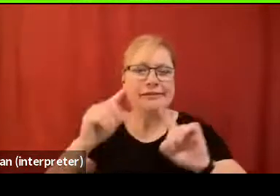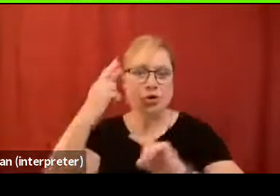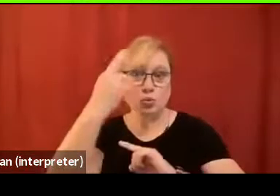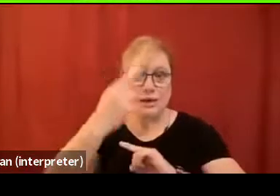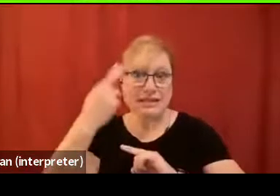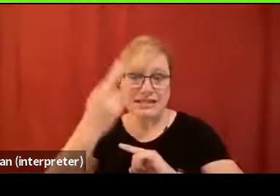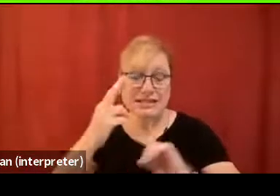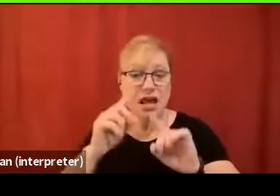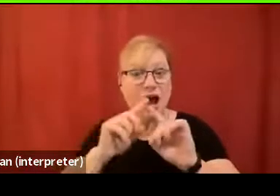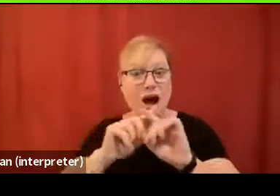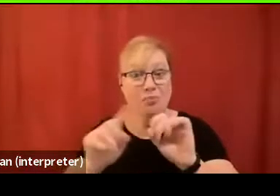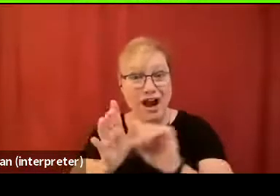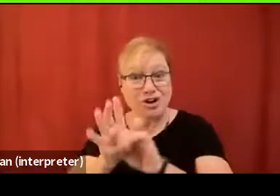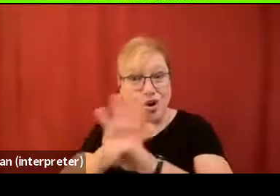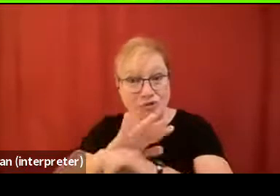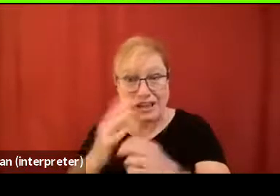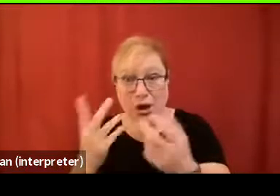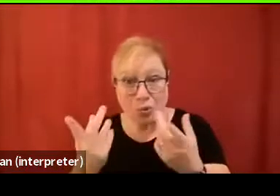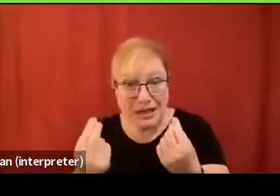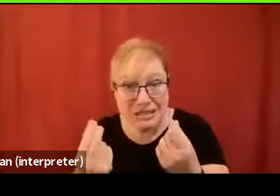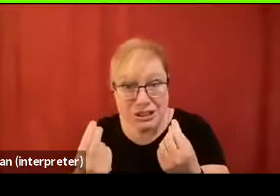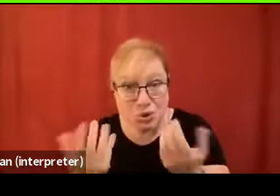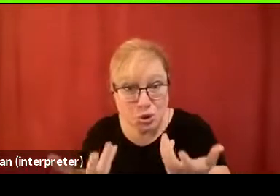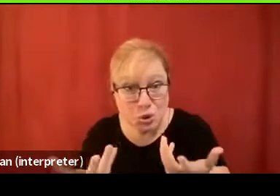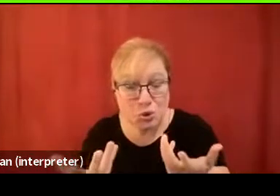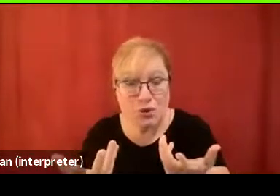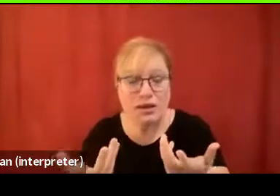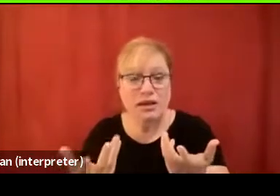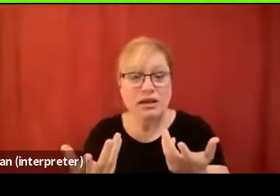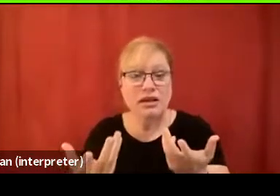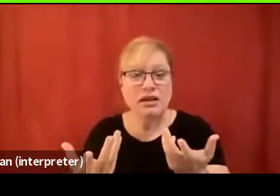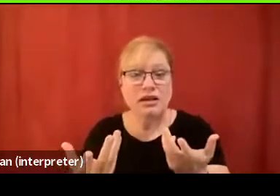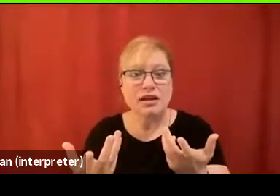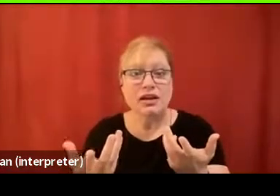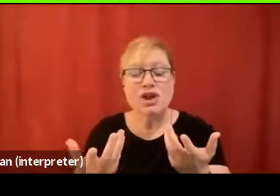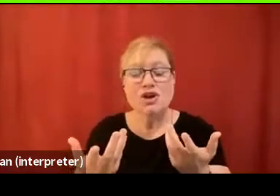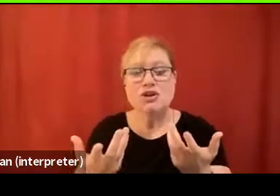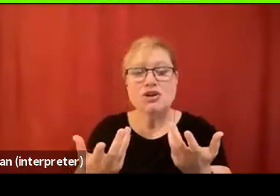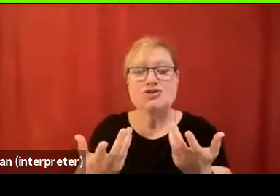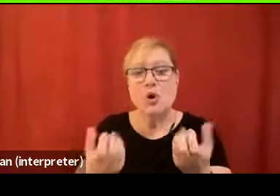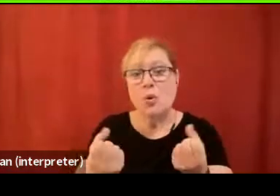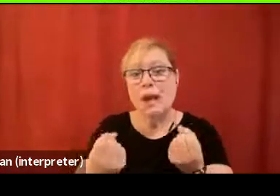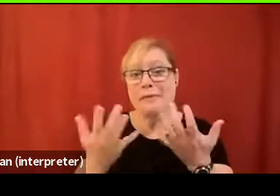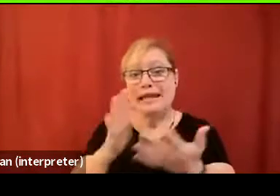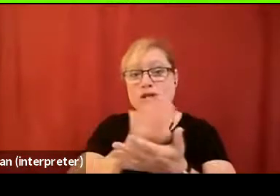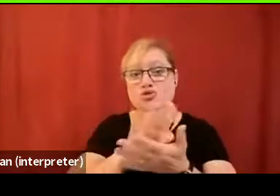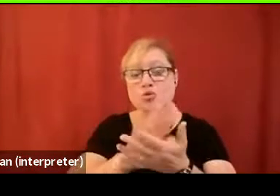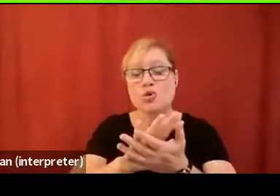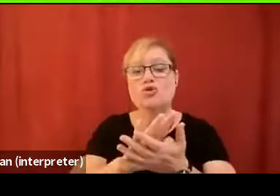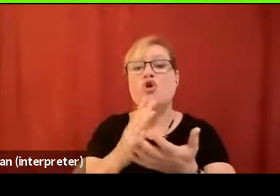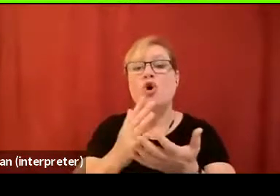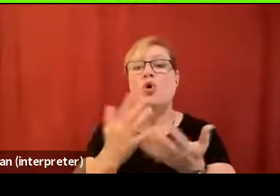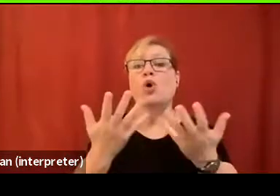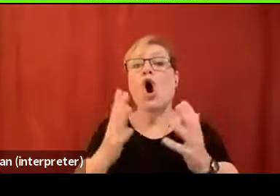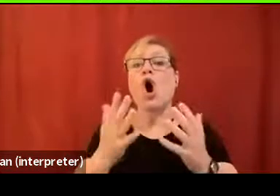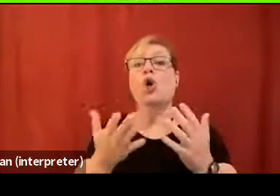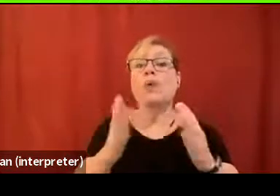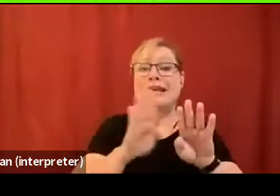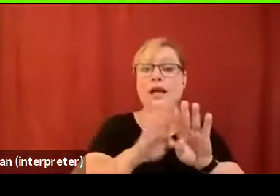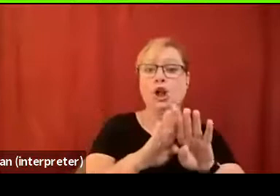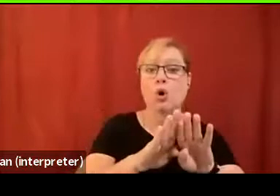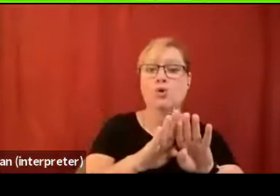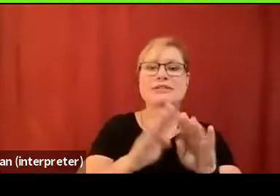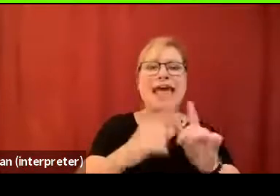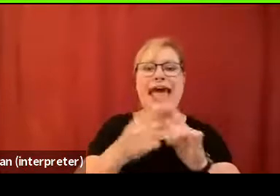did was it went from, let's say, a large percentage of schools being closed to all schools being